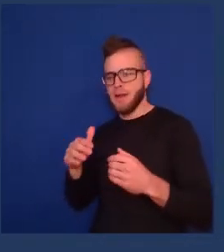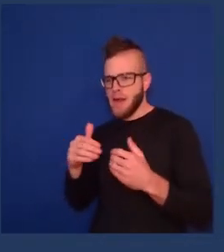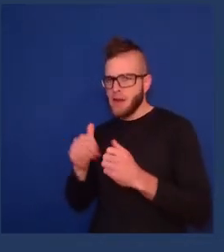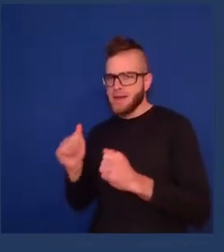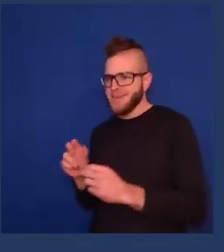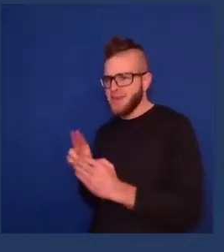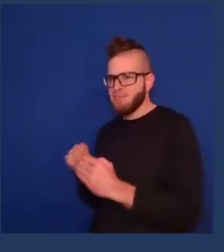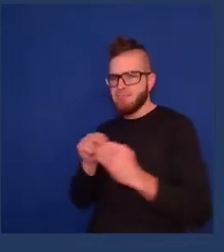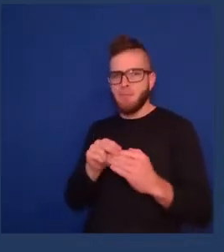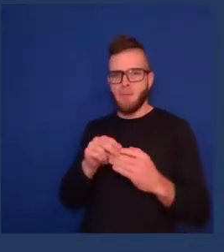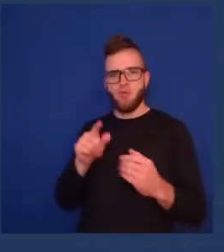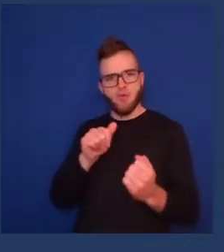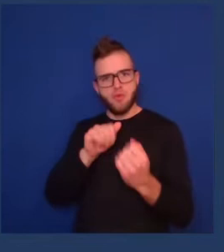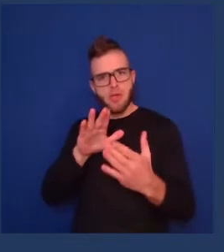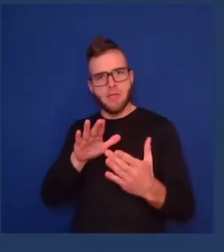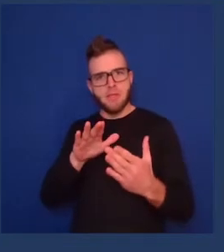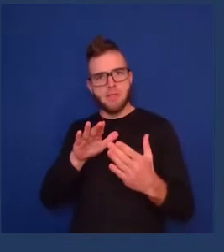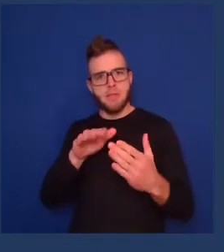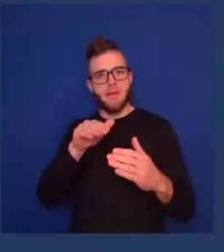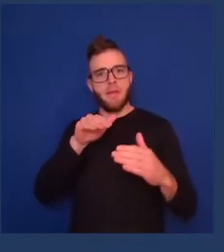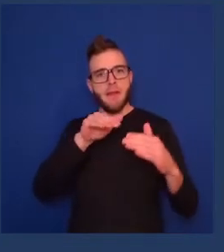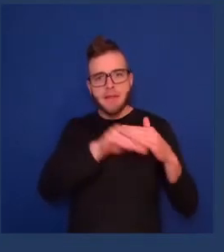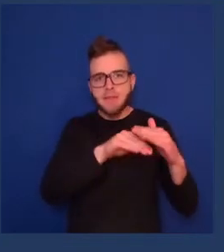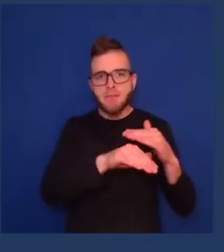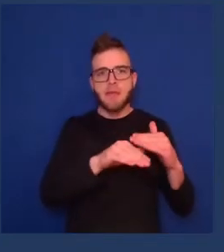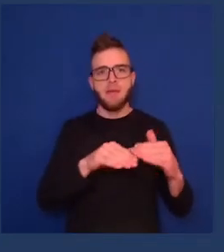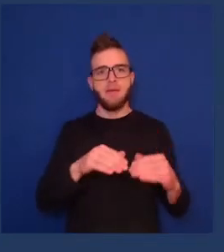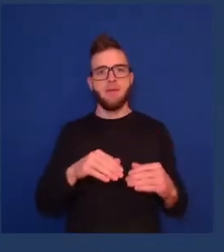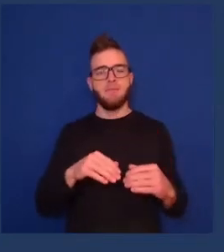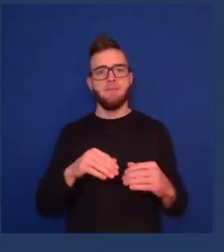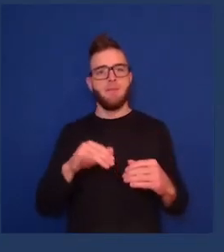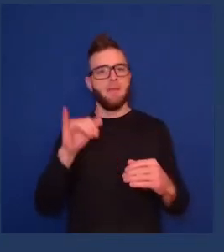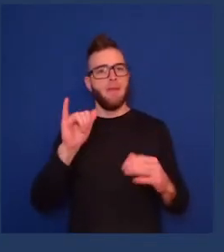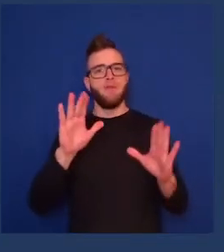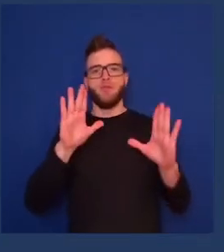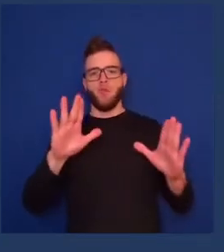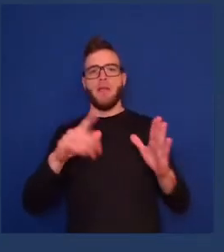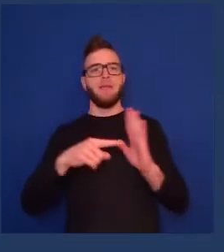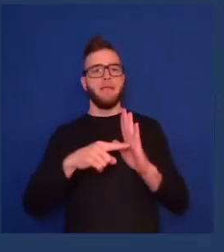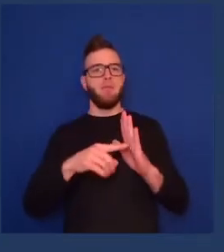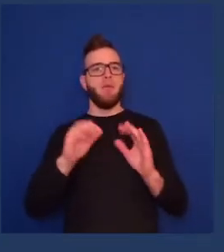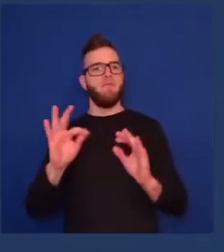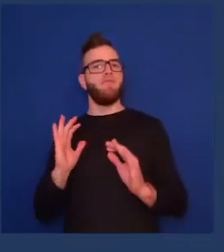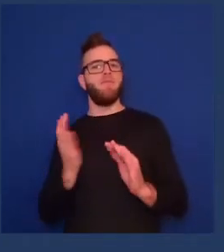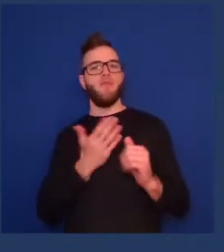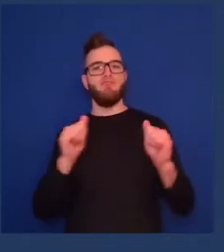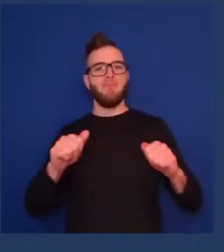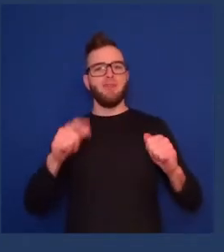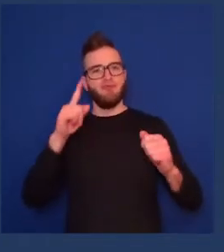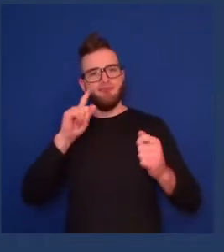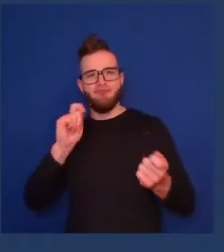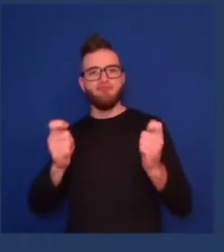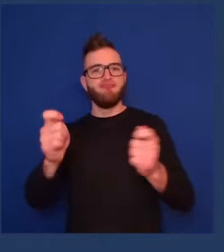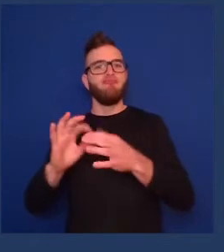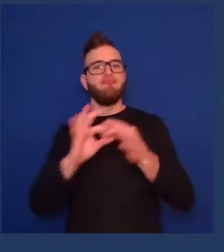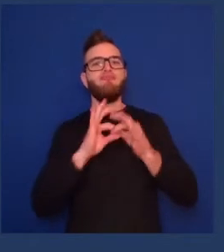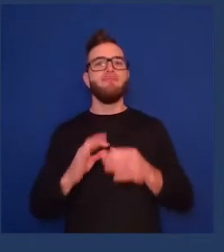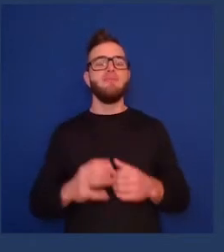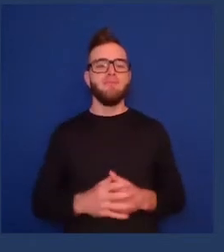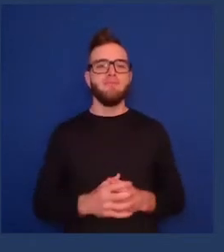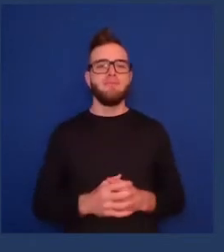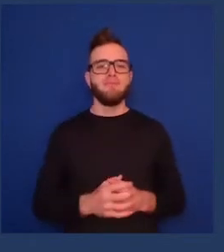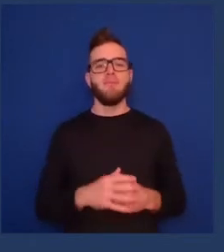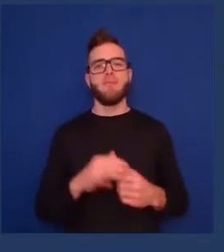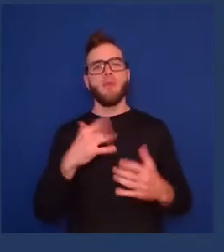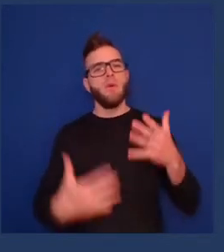disability and accessibility. And I think that's just a great example of the synergy that can exist. I also want to say